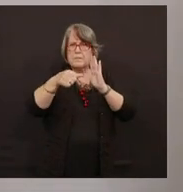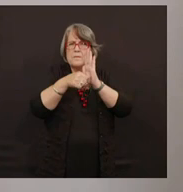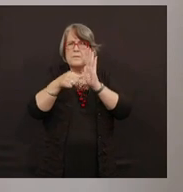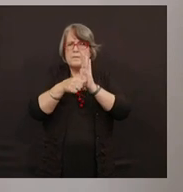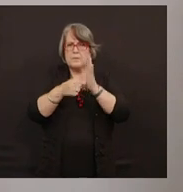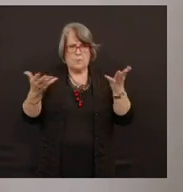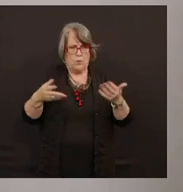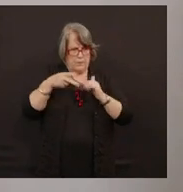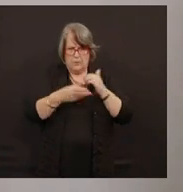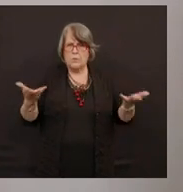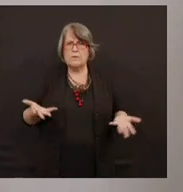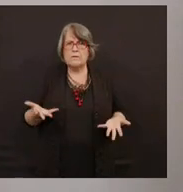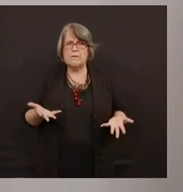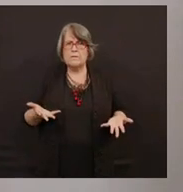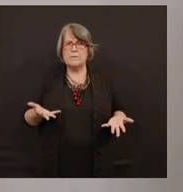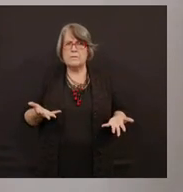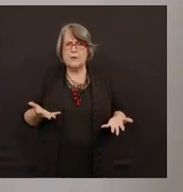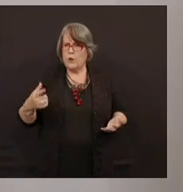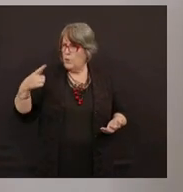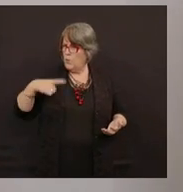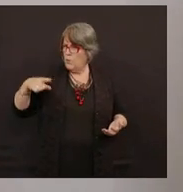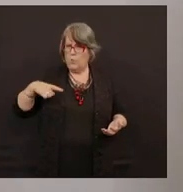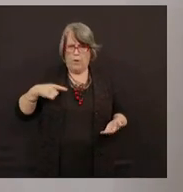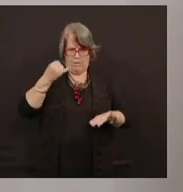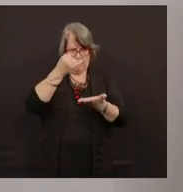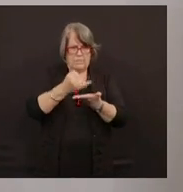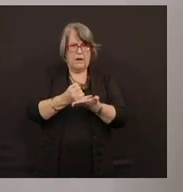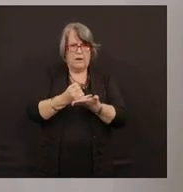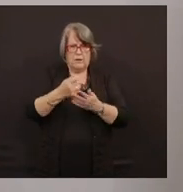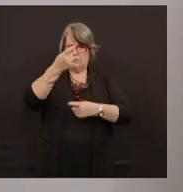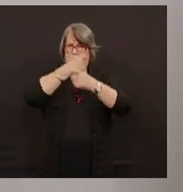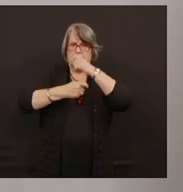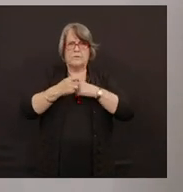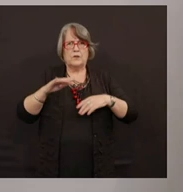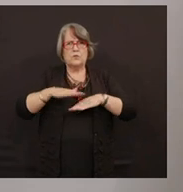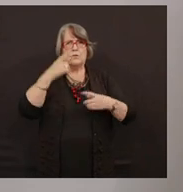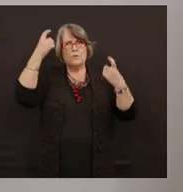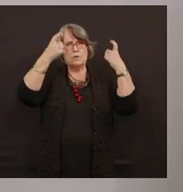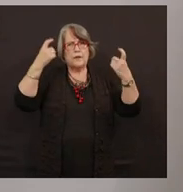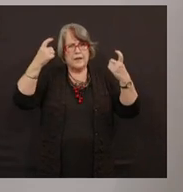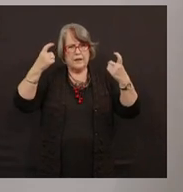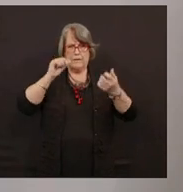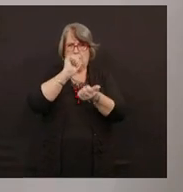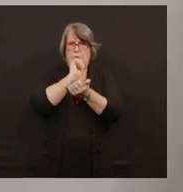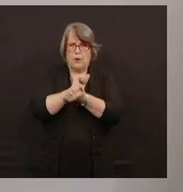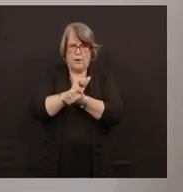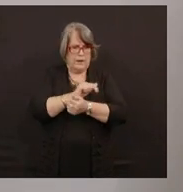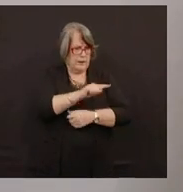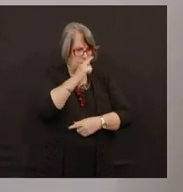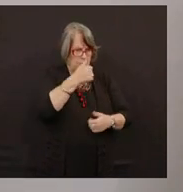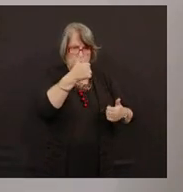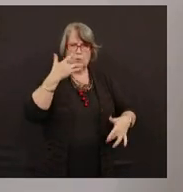And where are we cutting costs? And why have we got a failure in transformative thinking that is standing between people and their good